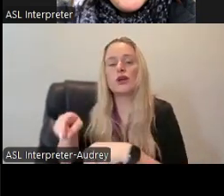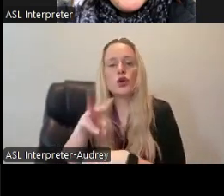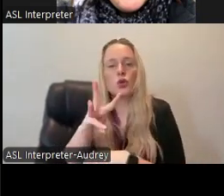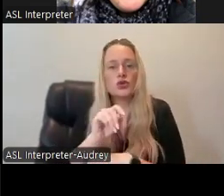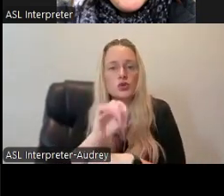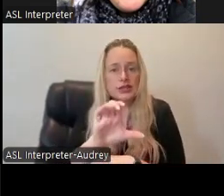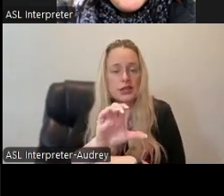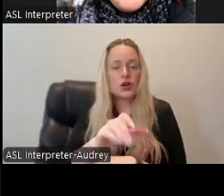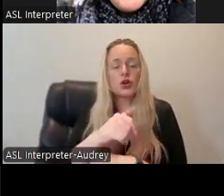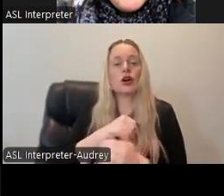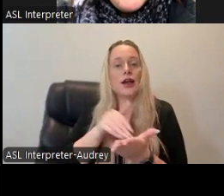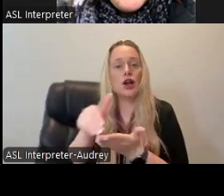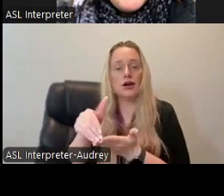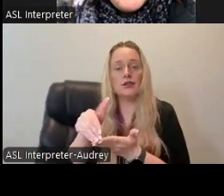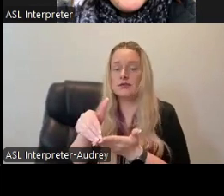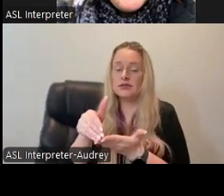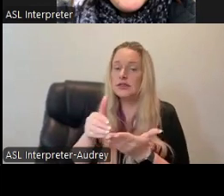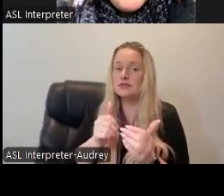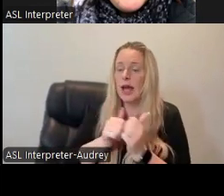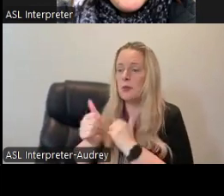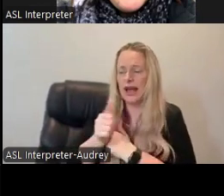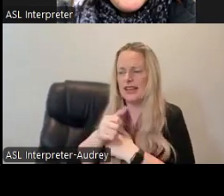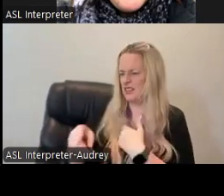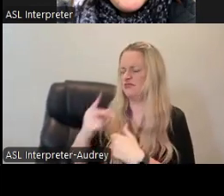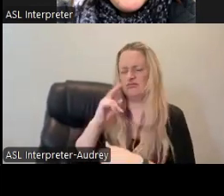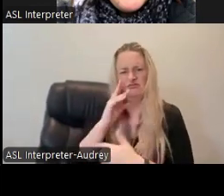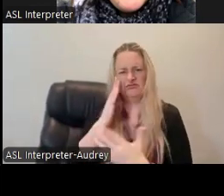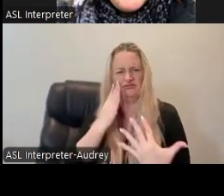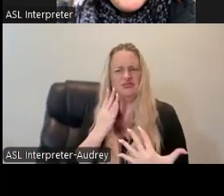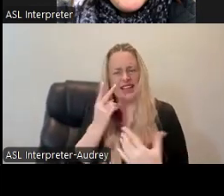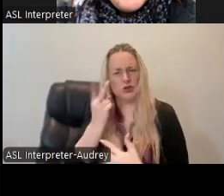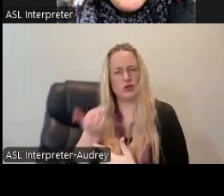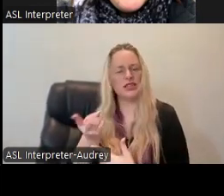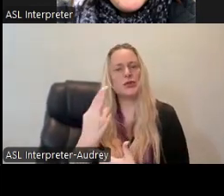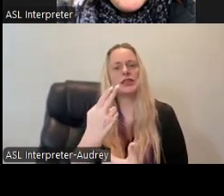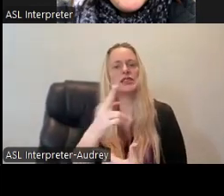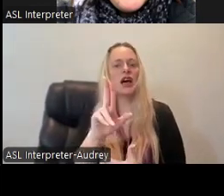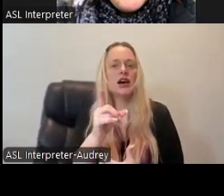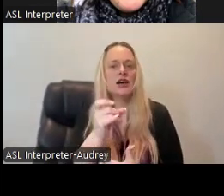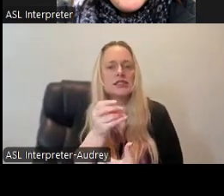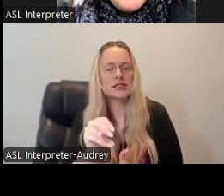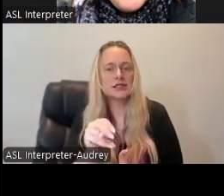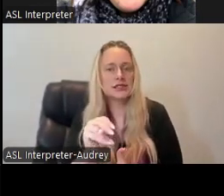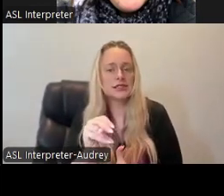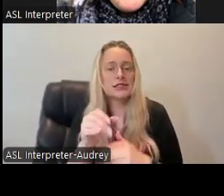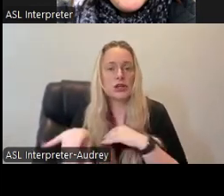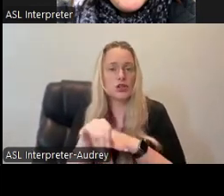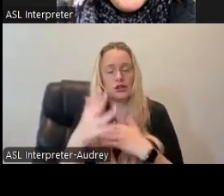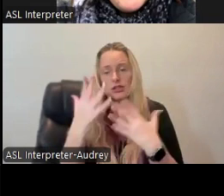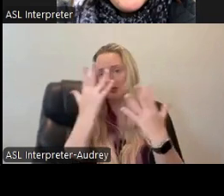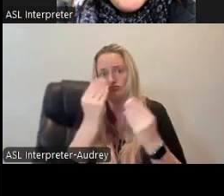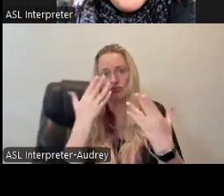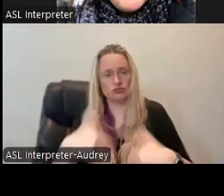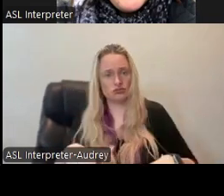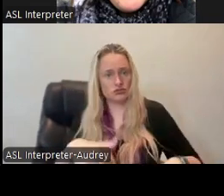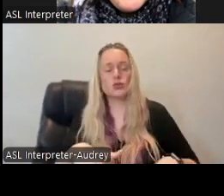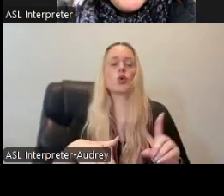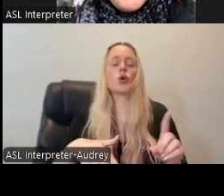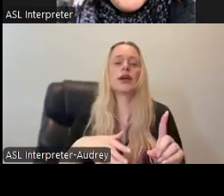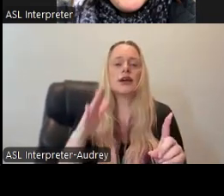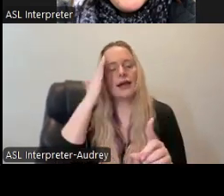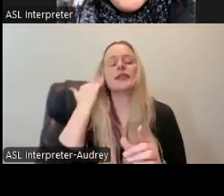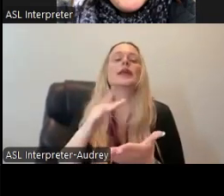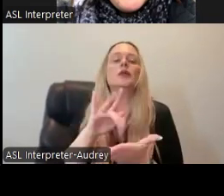I often pass that. And, it's kind of shameful to see, because the Hudson Yards looks great being developed the way that it is, and before that in the Midtown